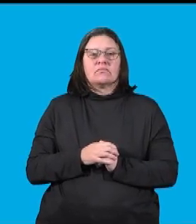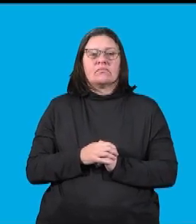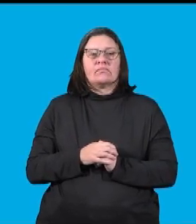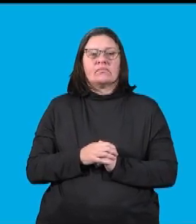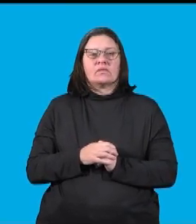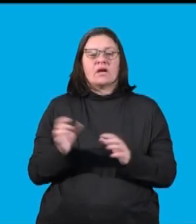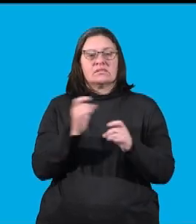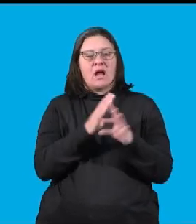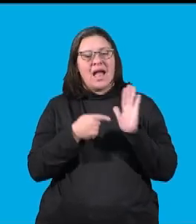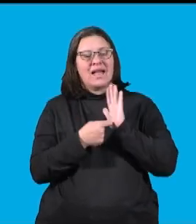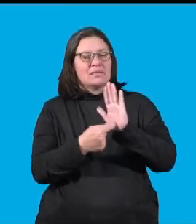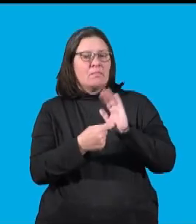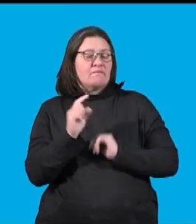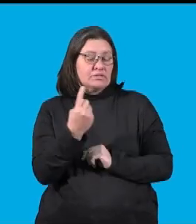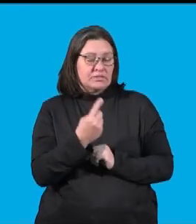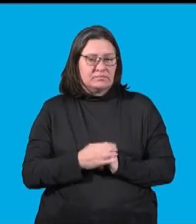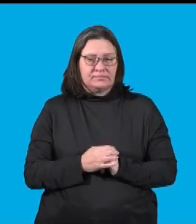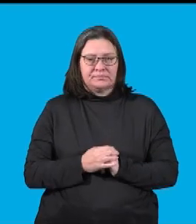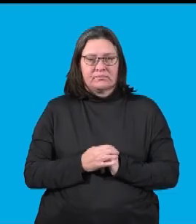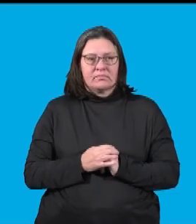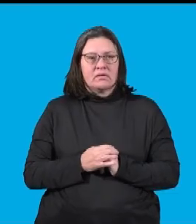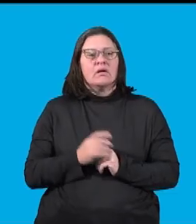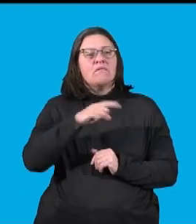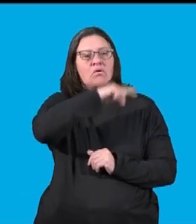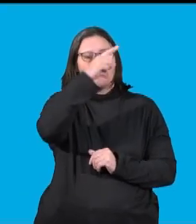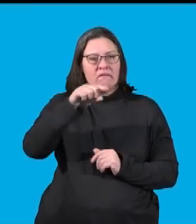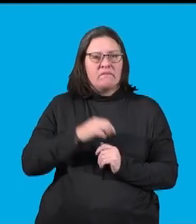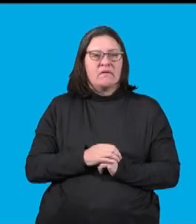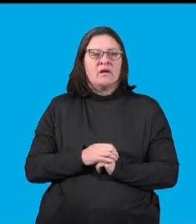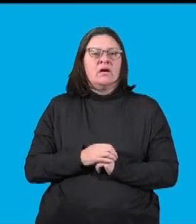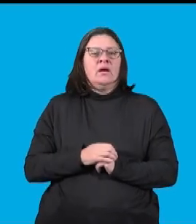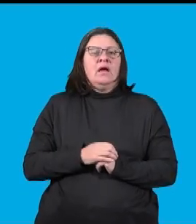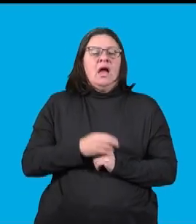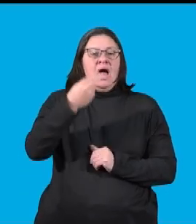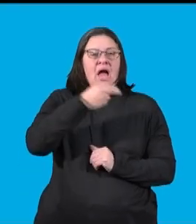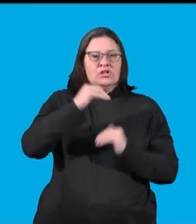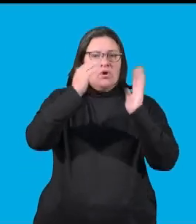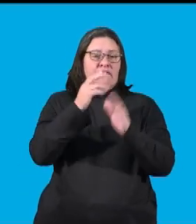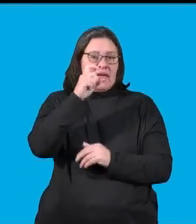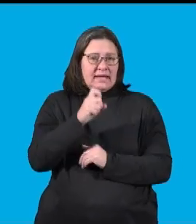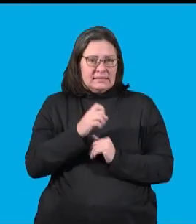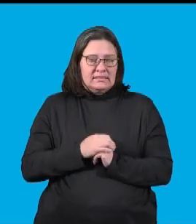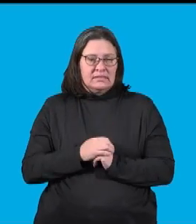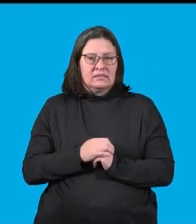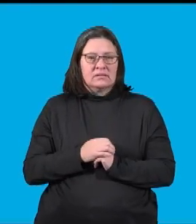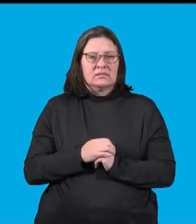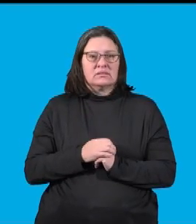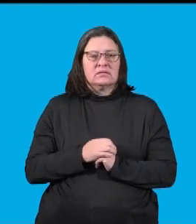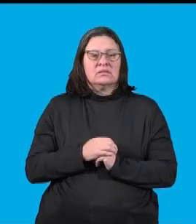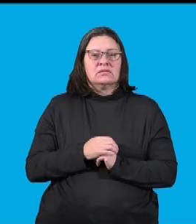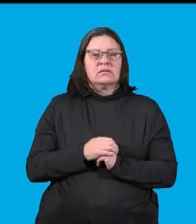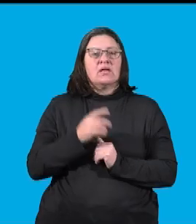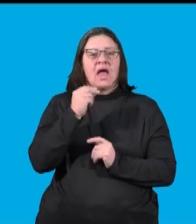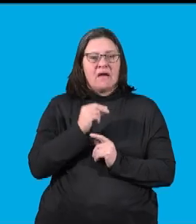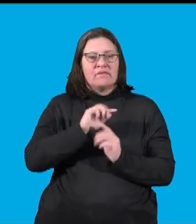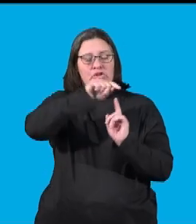Okay, let's go back. So let's start with our first example. So here we are given the graph of h of x, and we are told that the